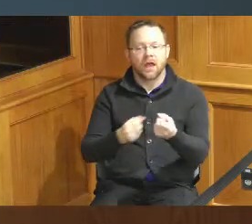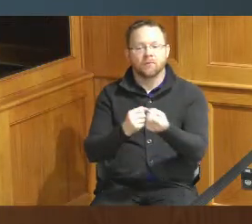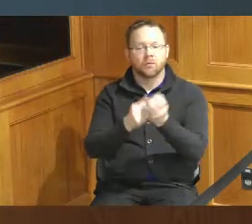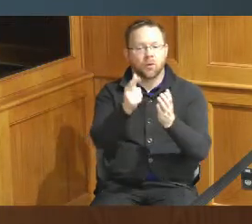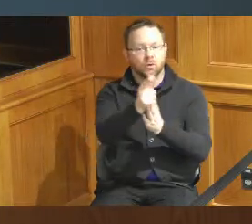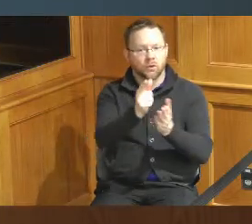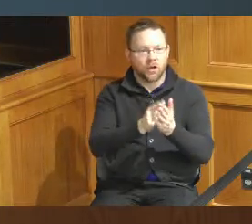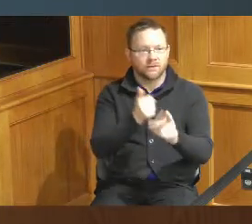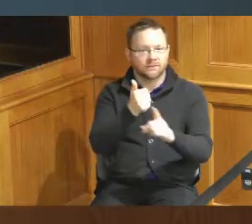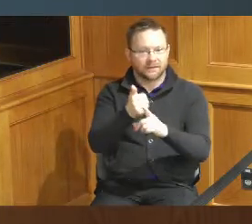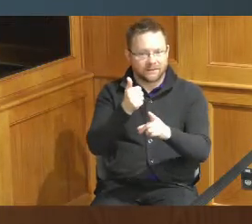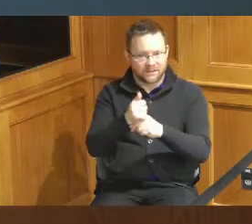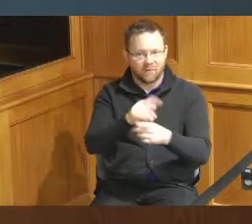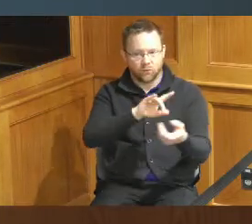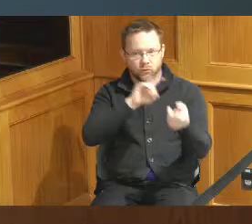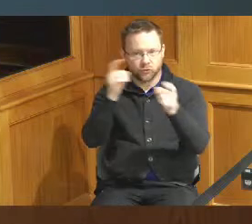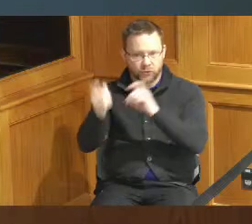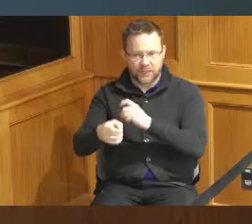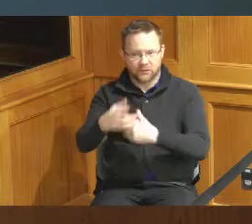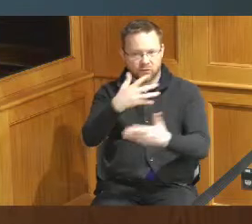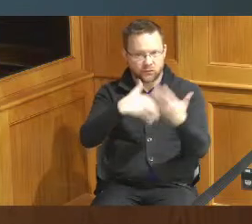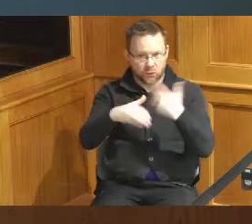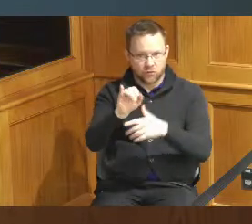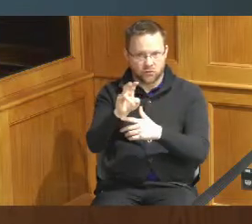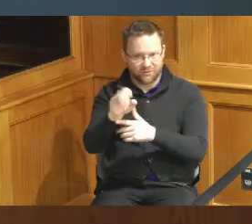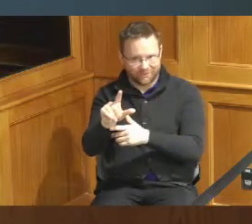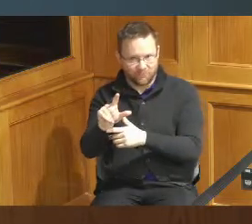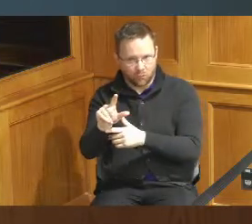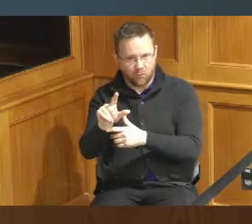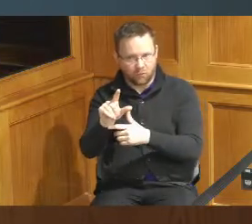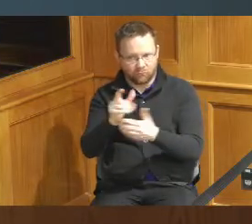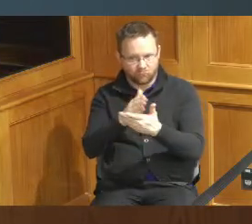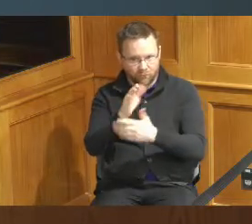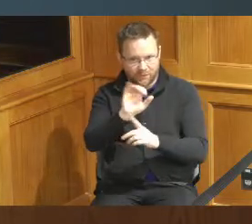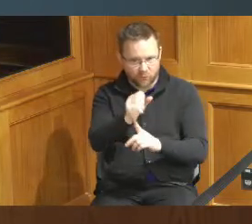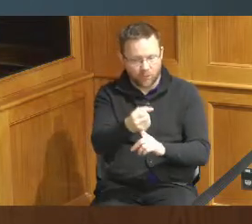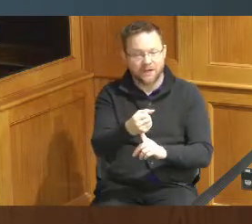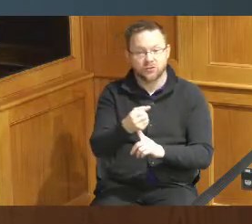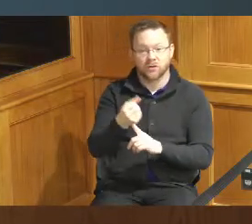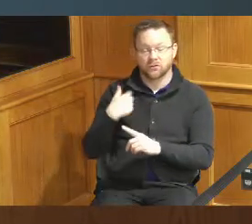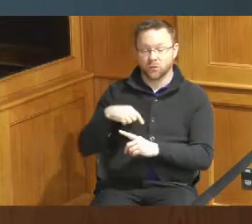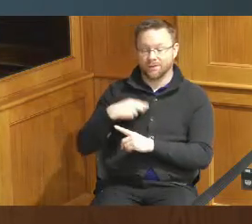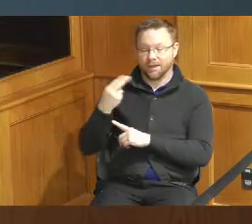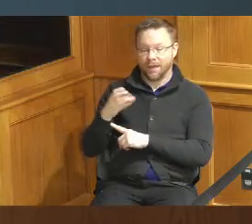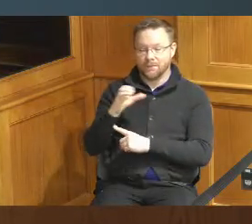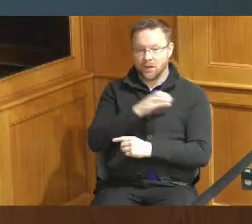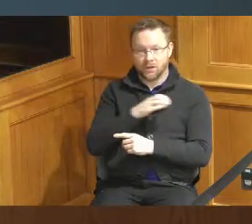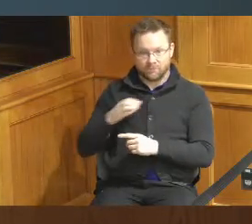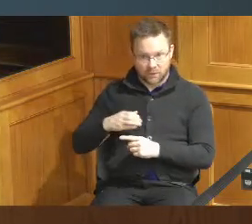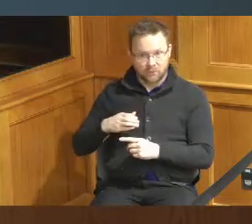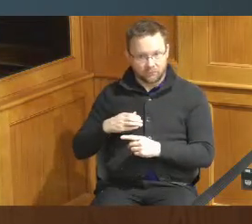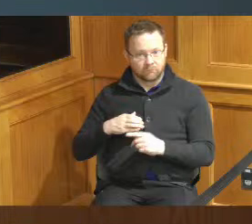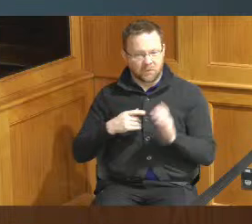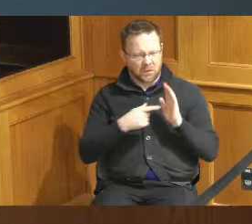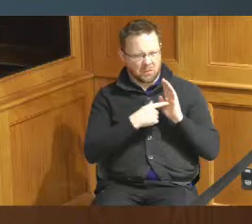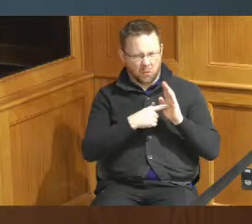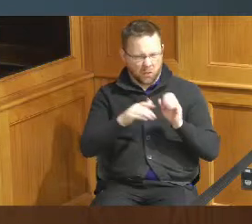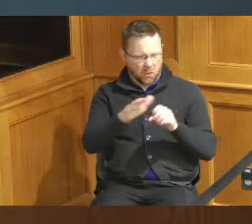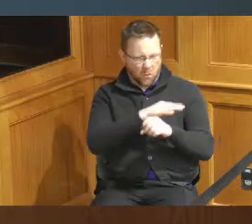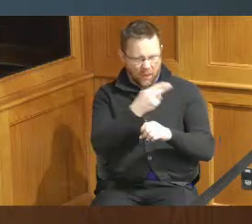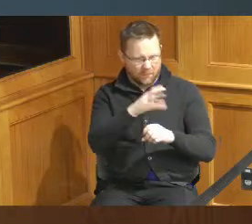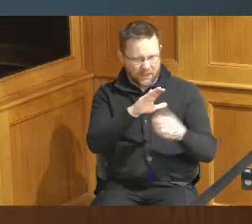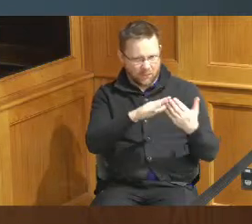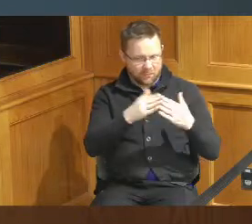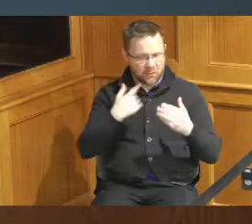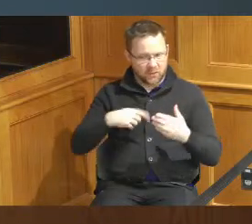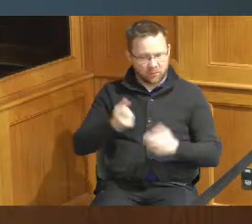social and civic change. Therefore, be it proclaimed that the Hamilton County Commissioners, on behalf of its residents and the entire community, hereby